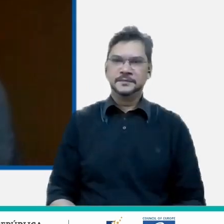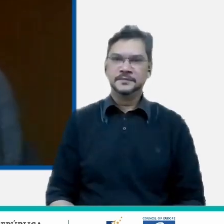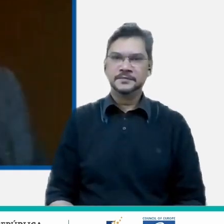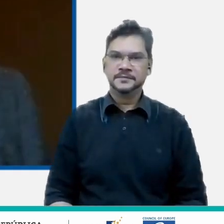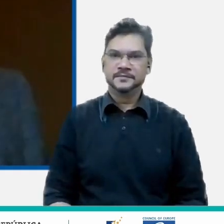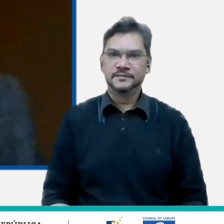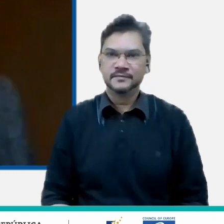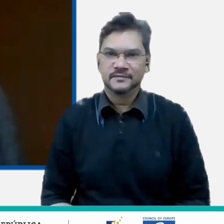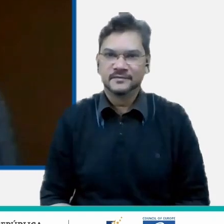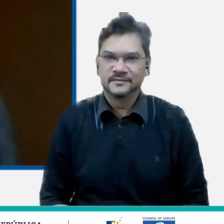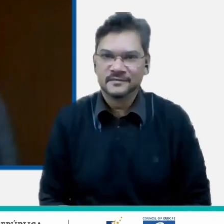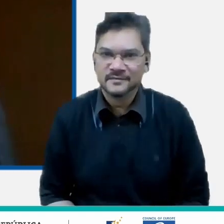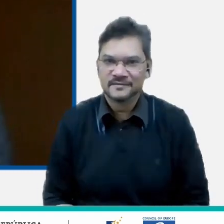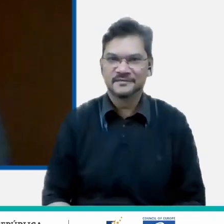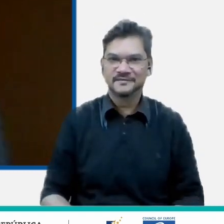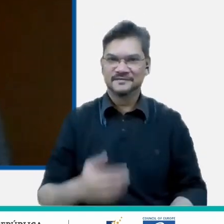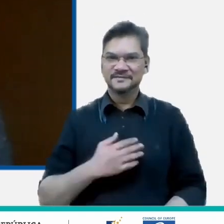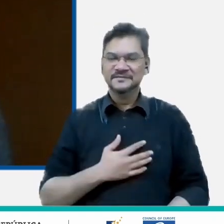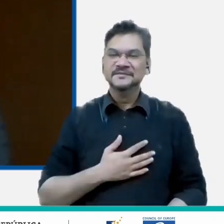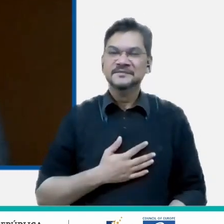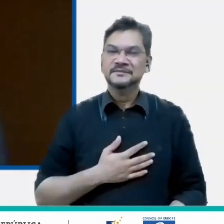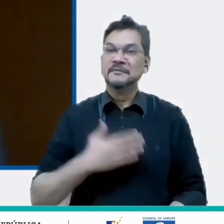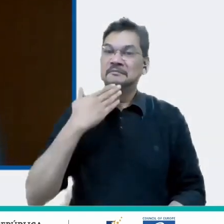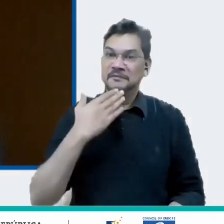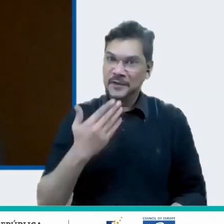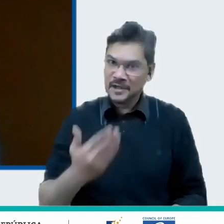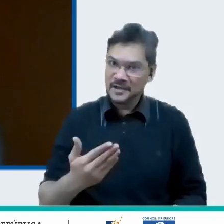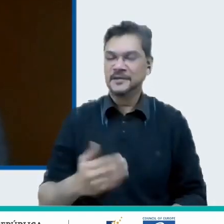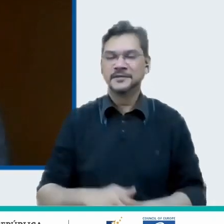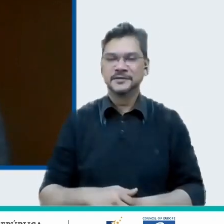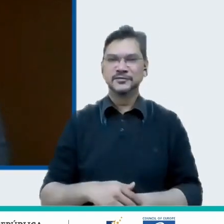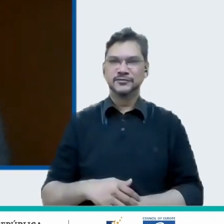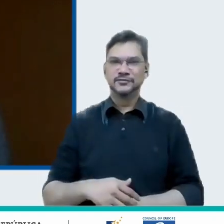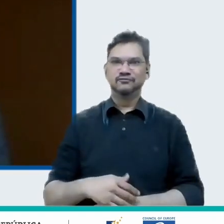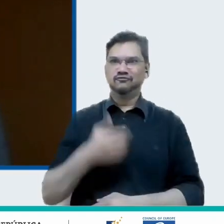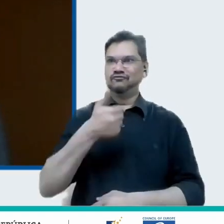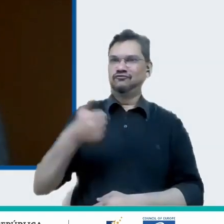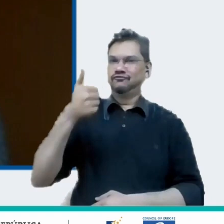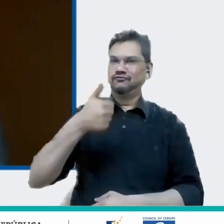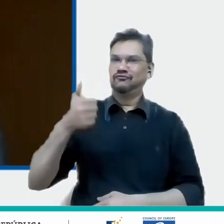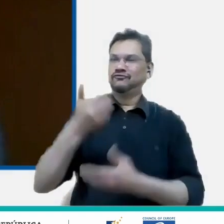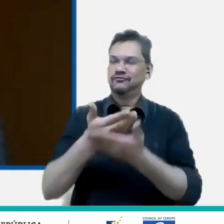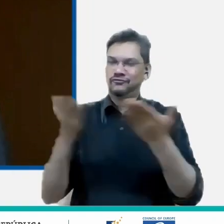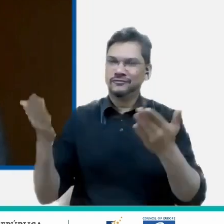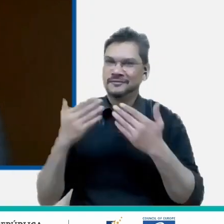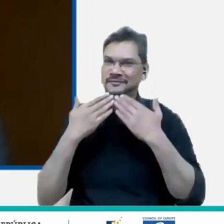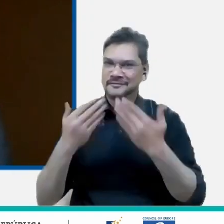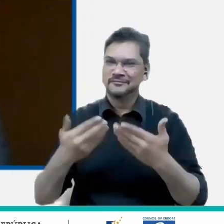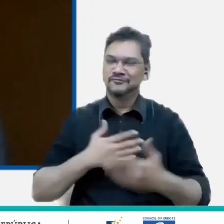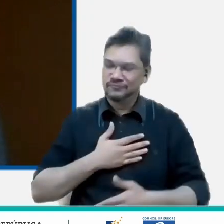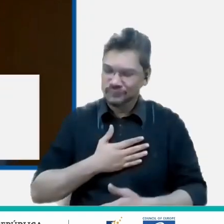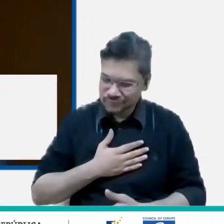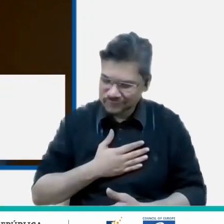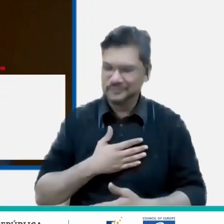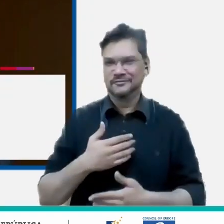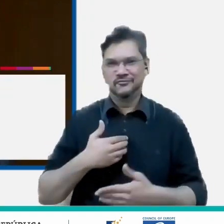you, Octavian. Your Excellencies, ladies and gentlemen, dear colleagues, it's an honor for me to address this session of